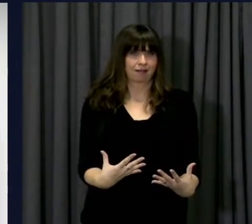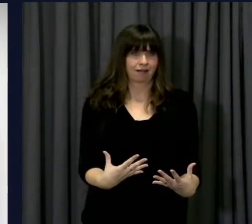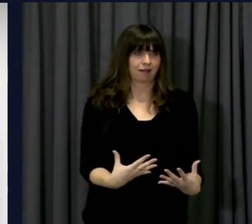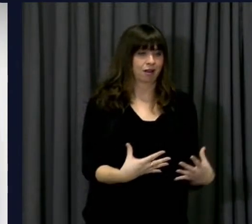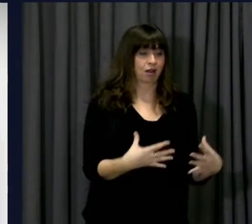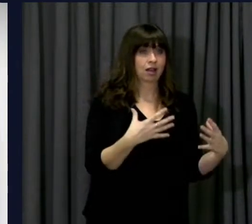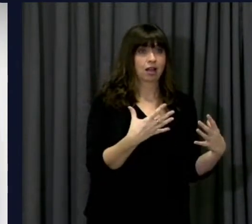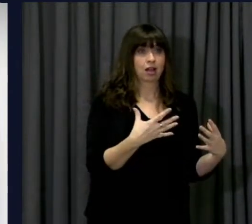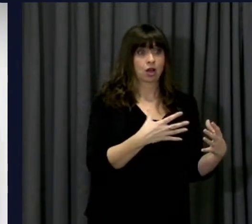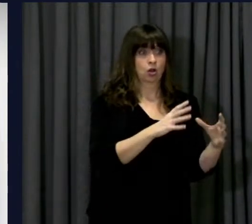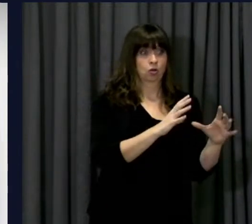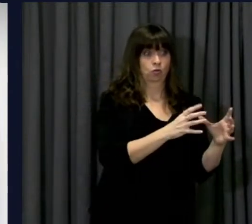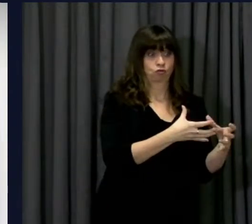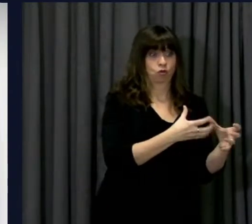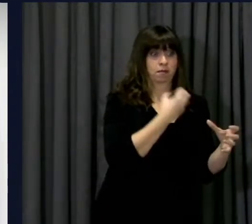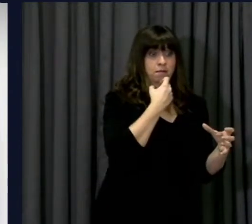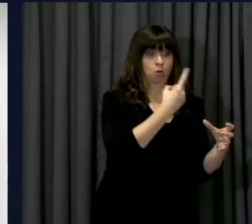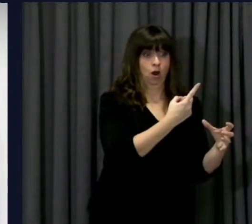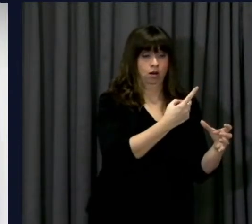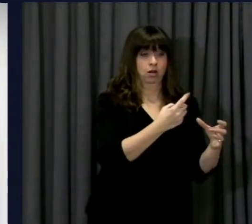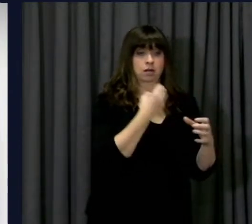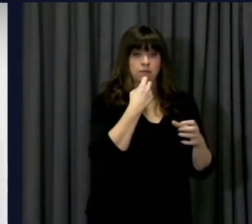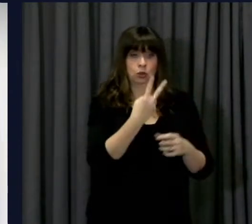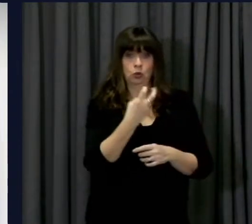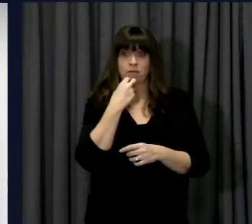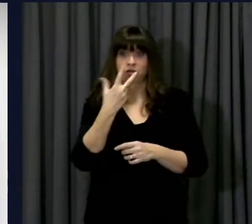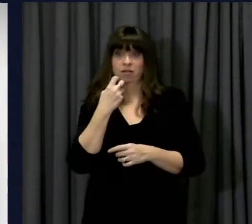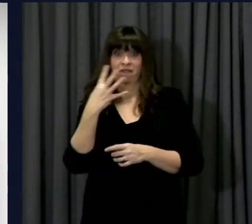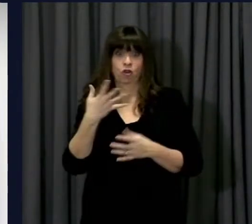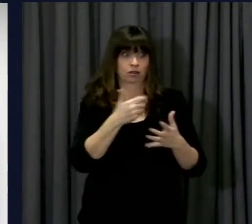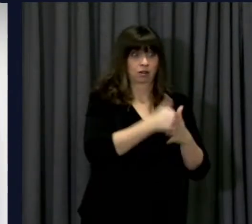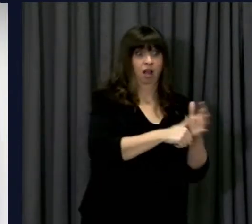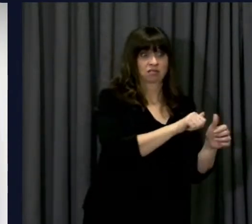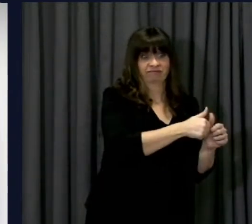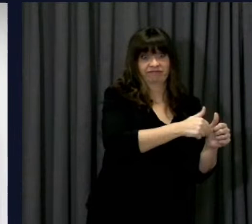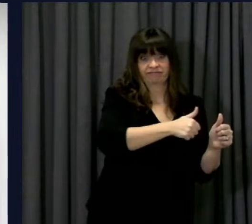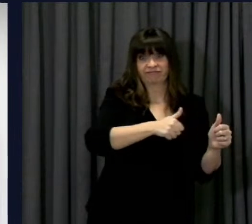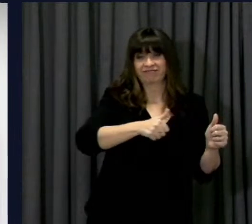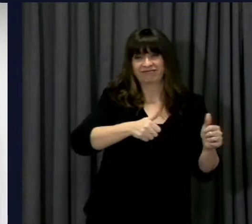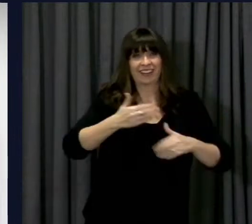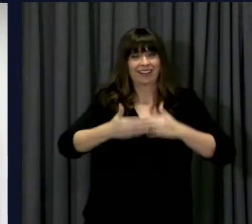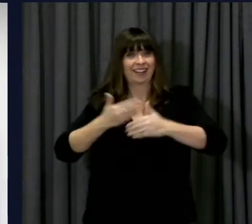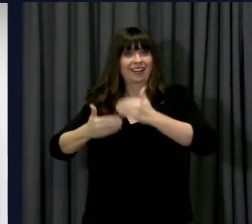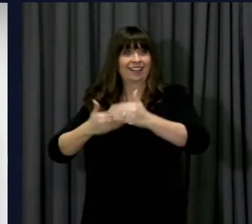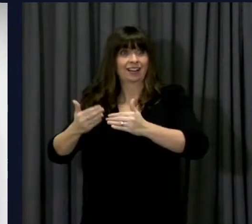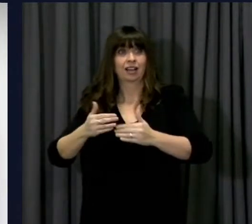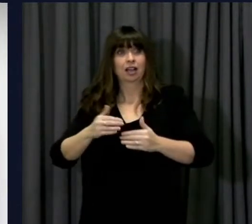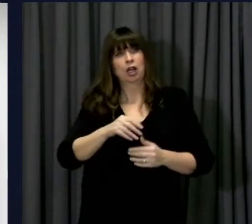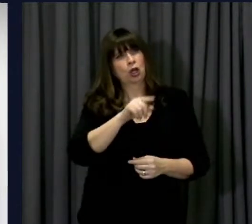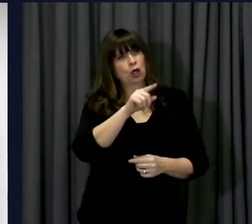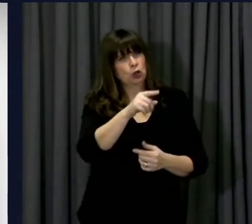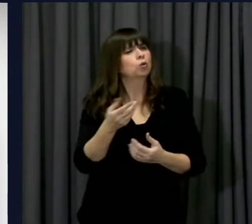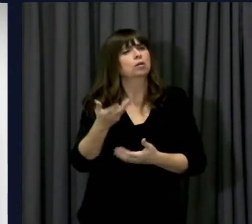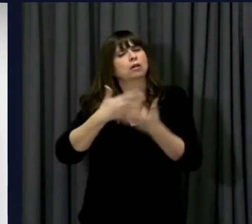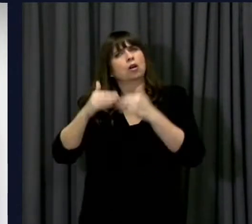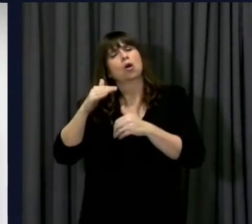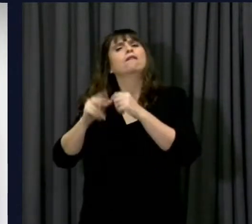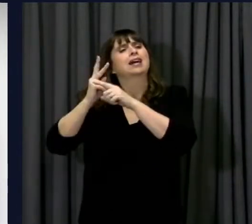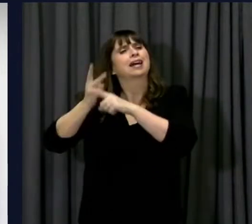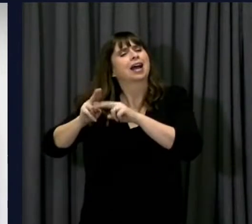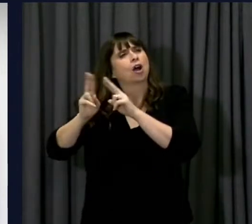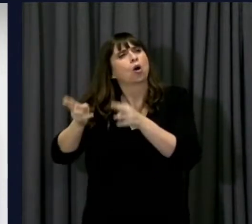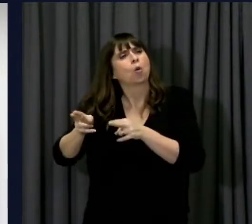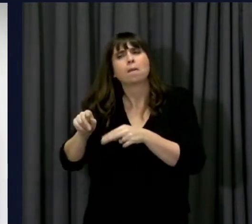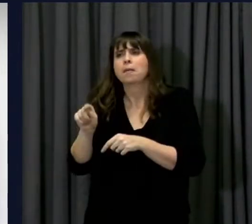into groups 1 to 4, you can see there's real pace being picked up there too as well. And so a number of the people that you'll describe would certainly